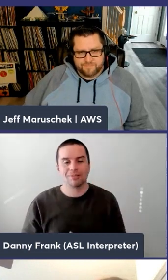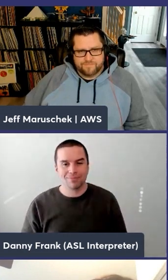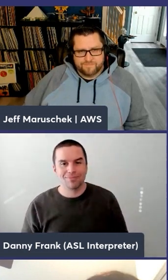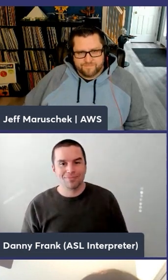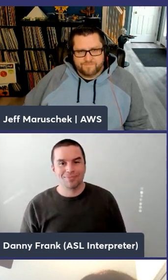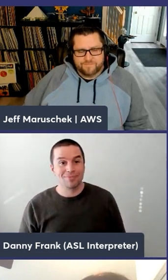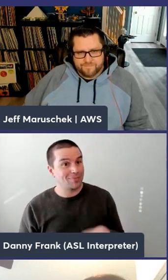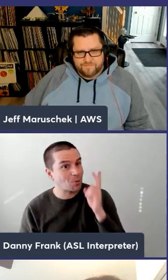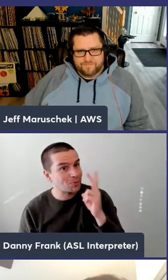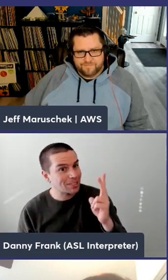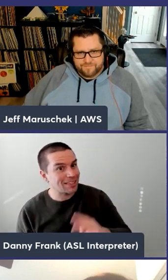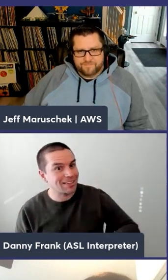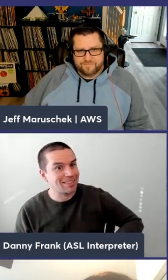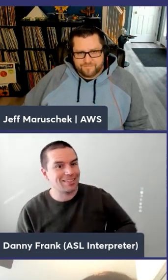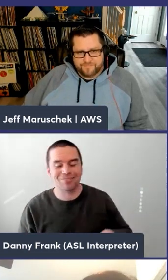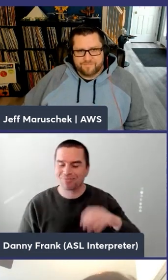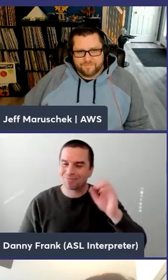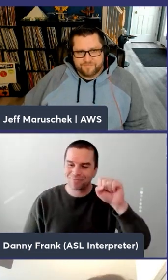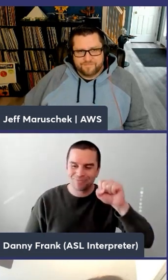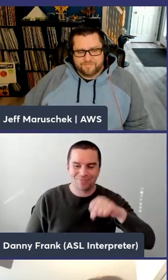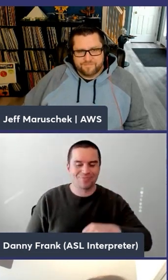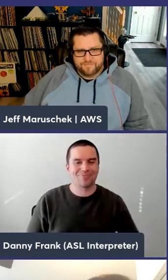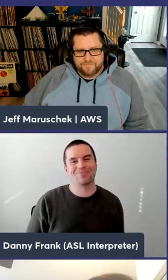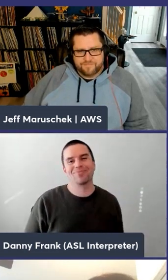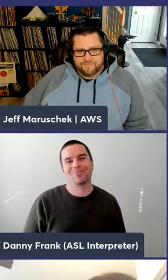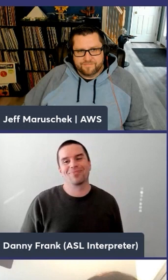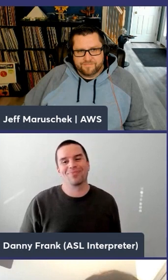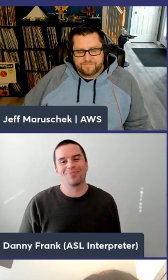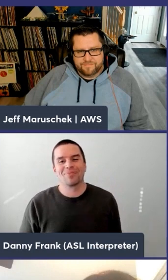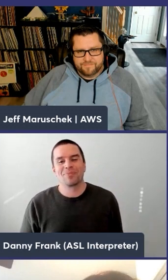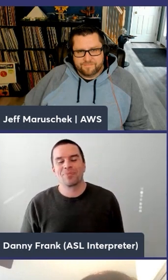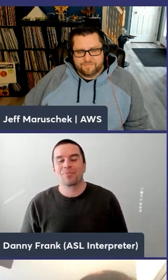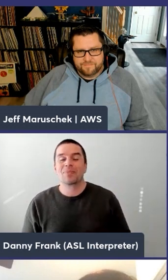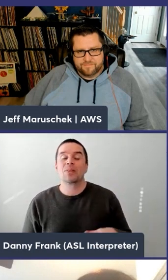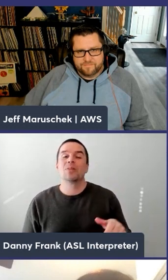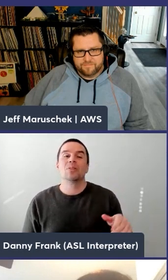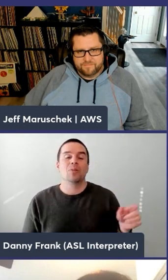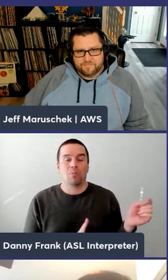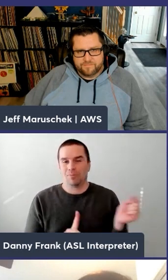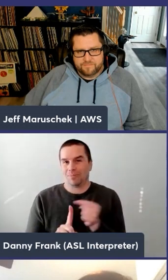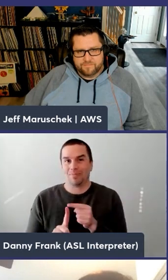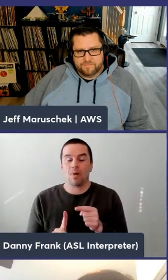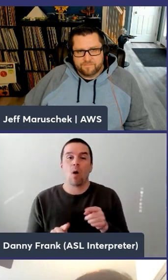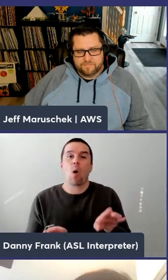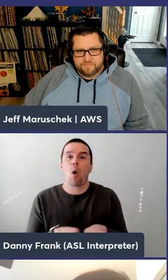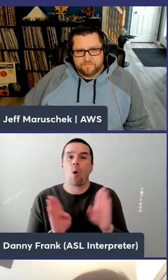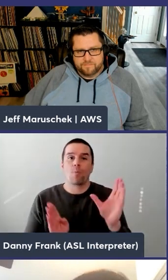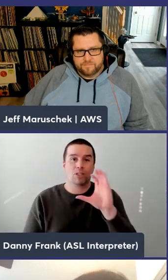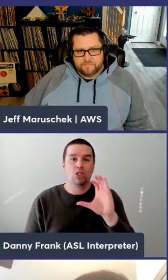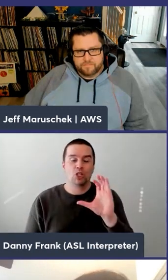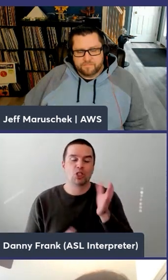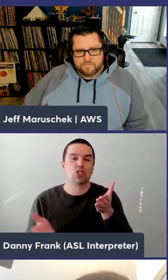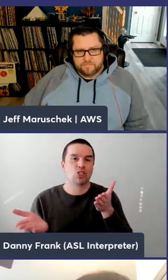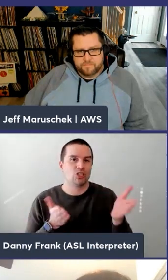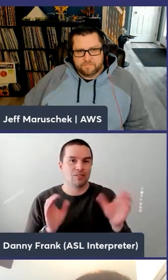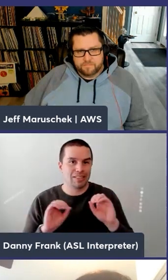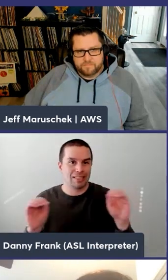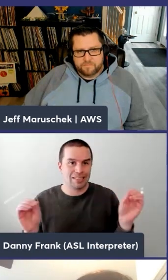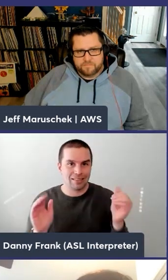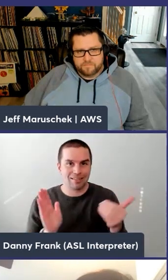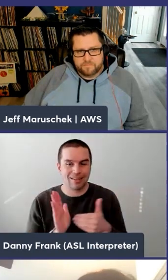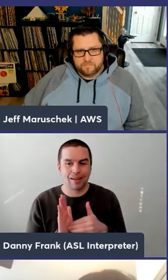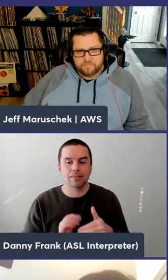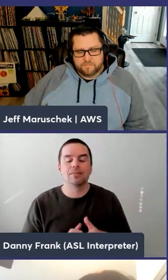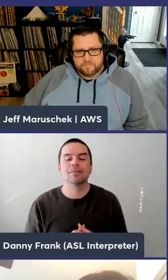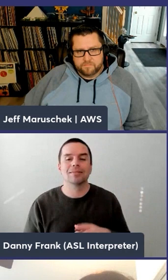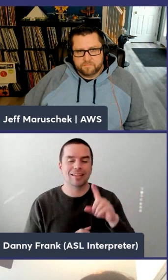Yeah, you know it all. So going back to OpenSearch Serverless, right? I think